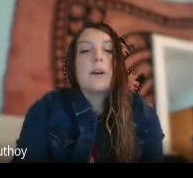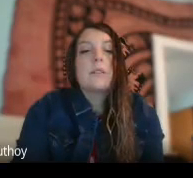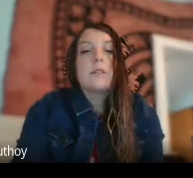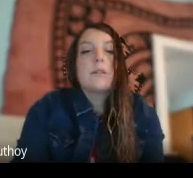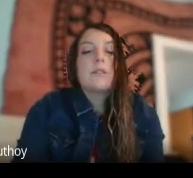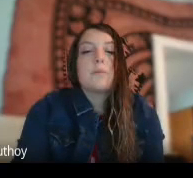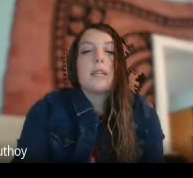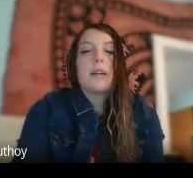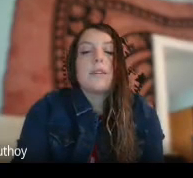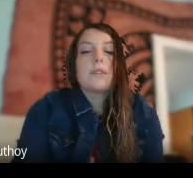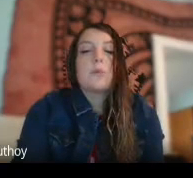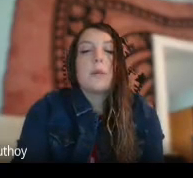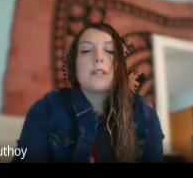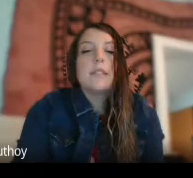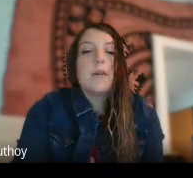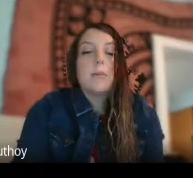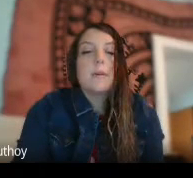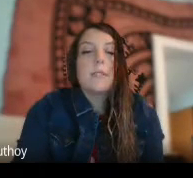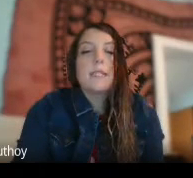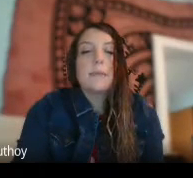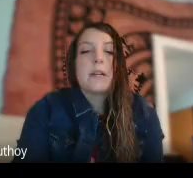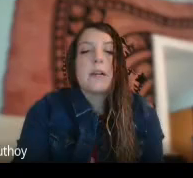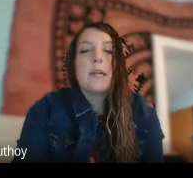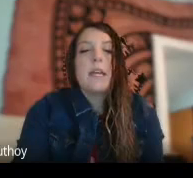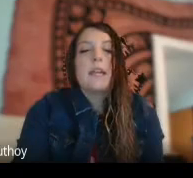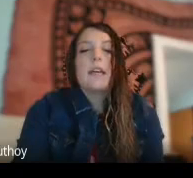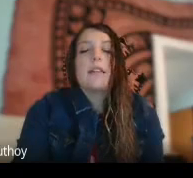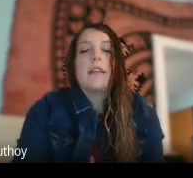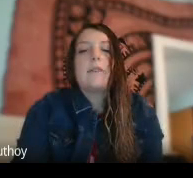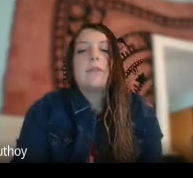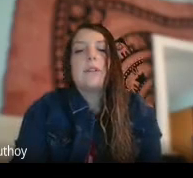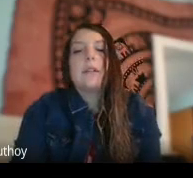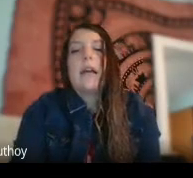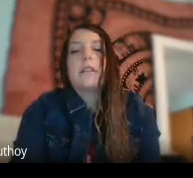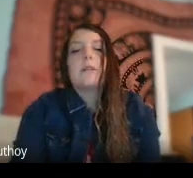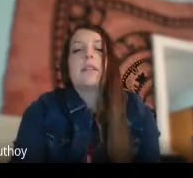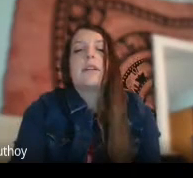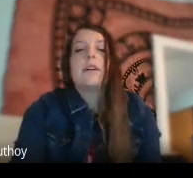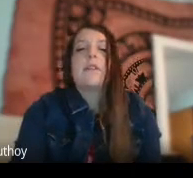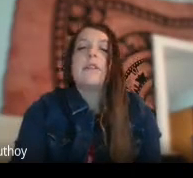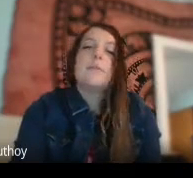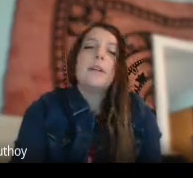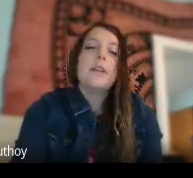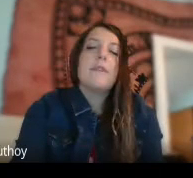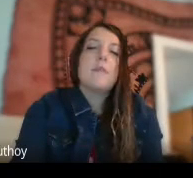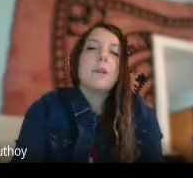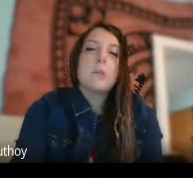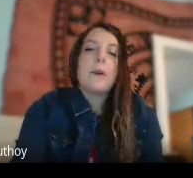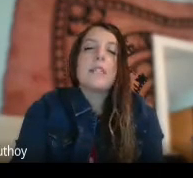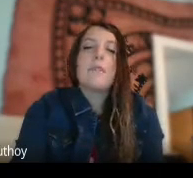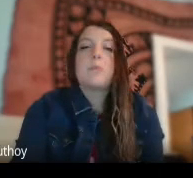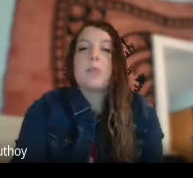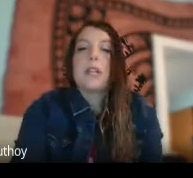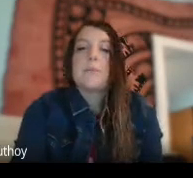Tomorrow, you are also going to do a meeting others quiz. I will post it tomorrow. And then you're going to end with a little bit of